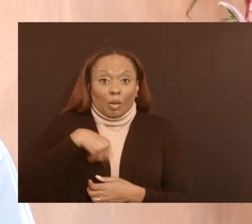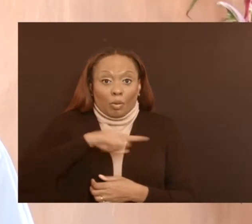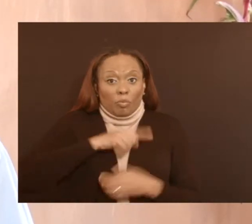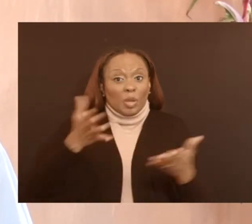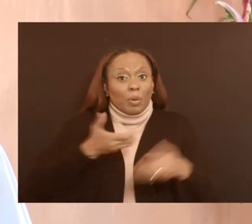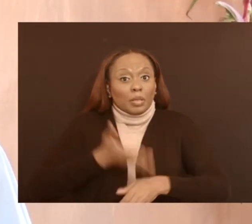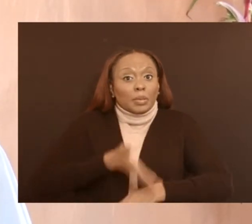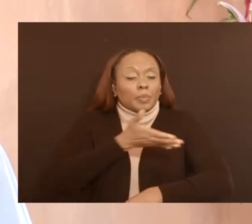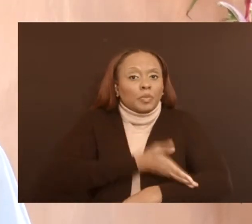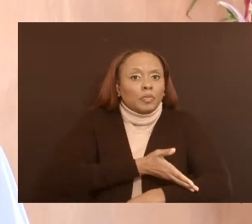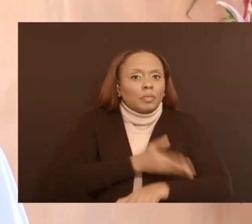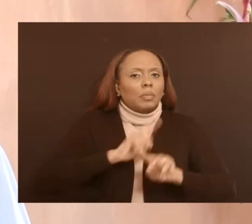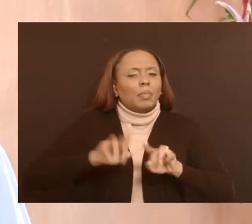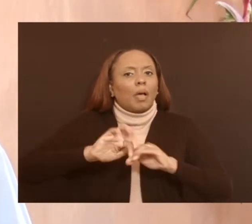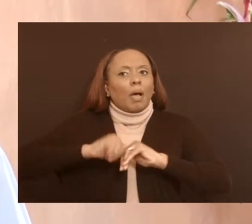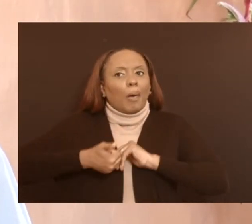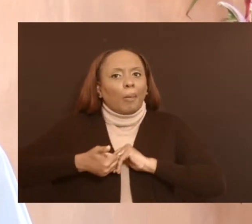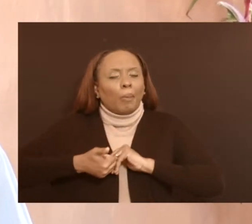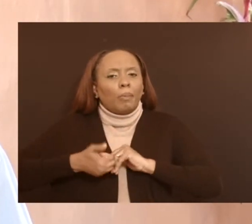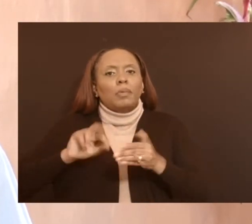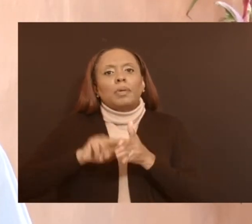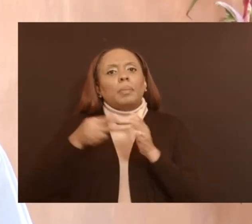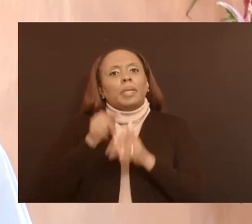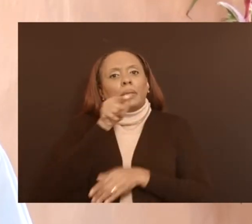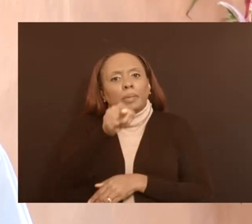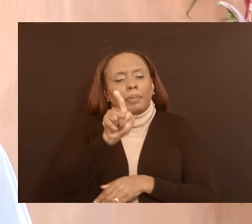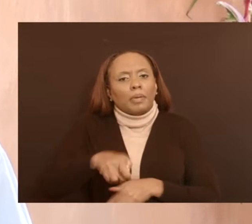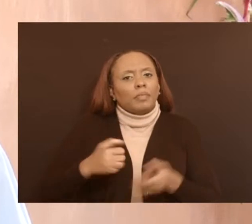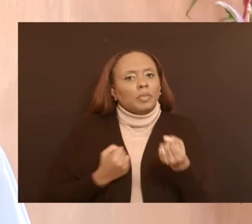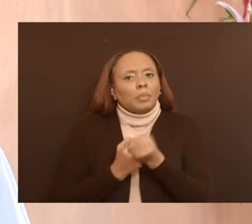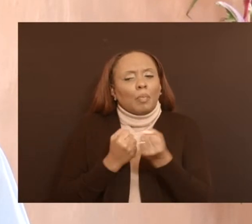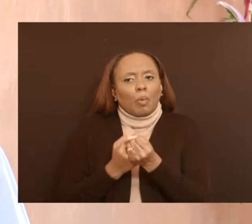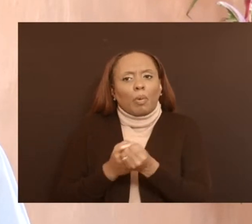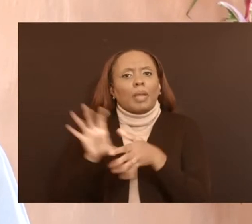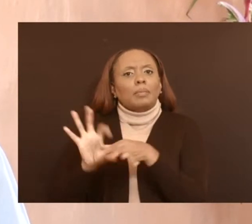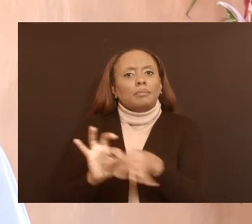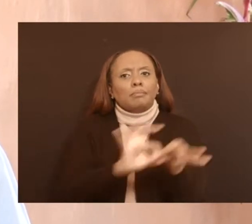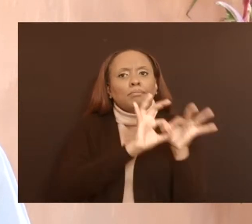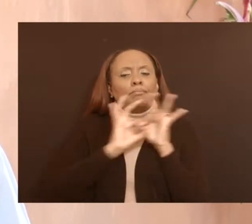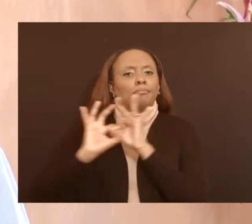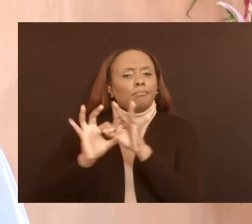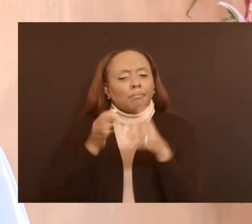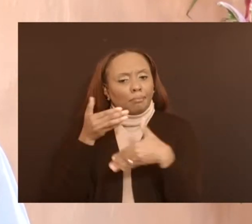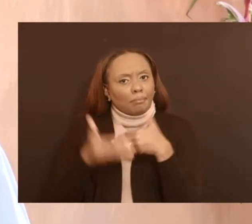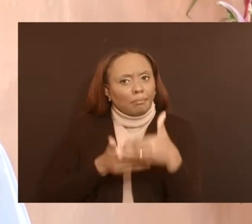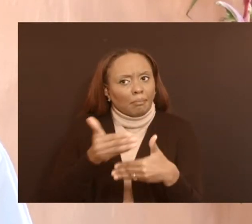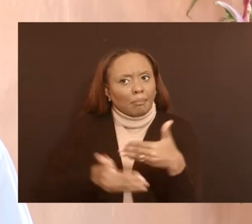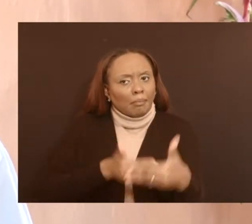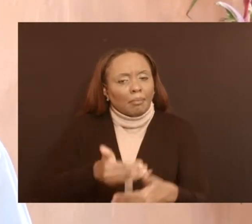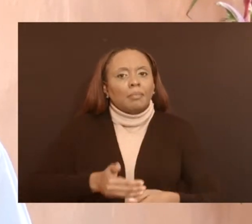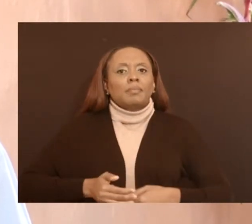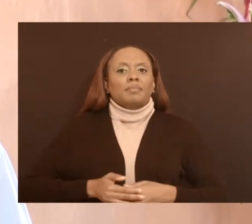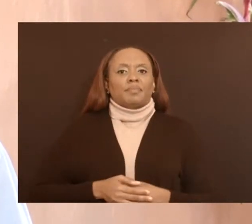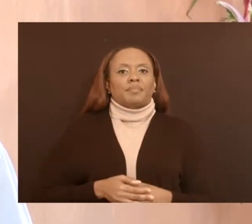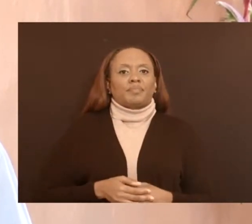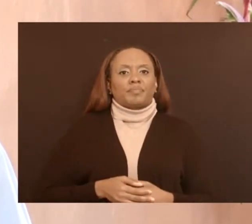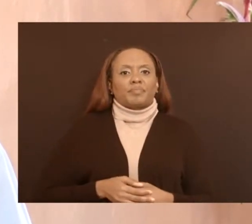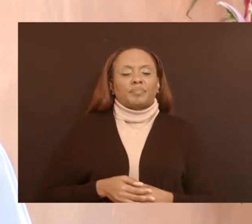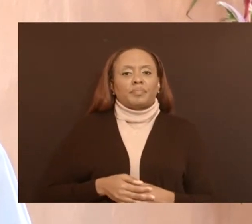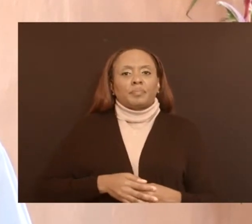on it if we do not have that support and that cooperation going forward. The fact that we